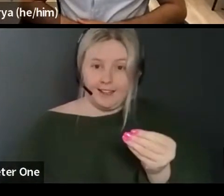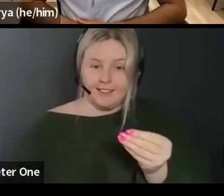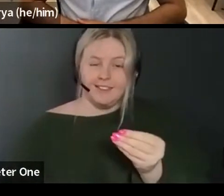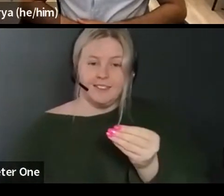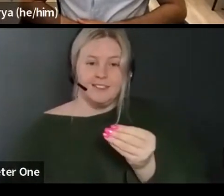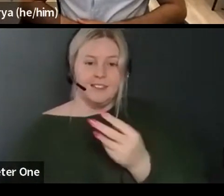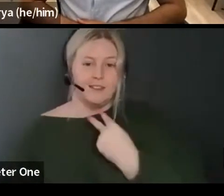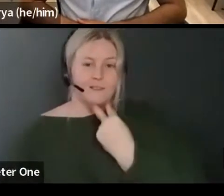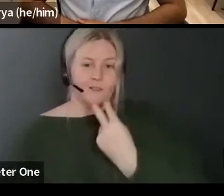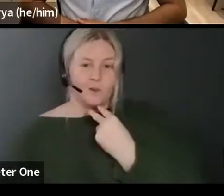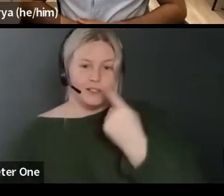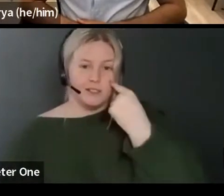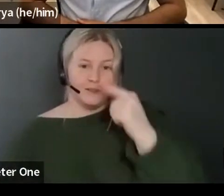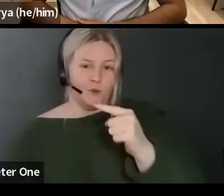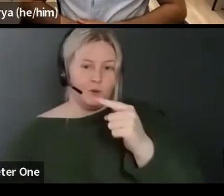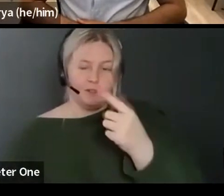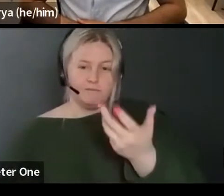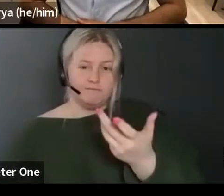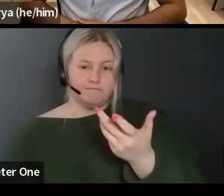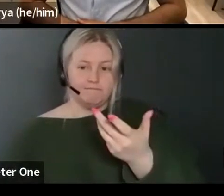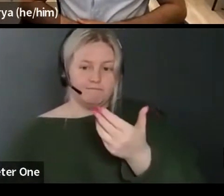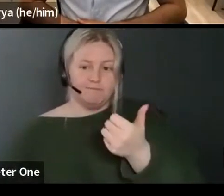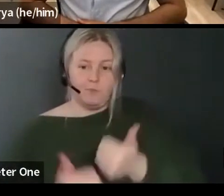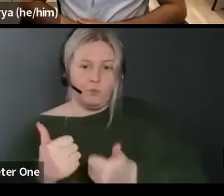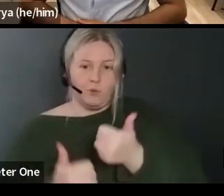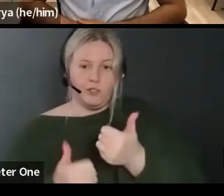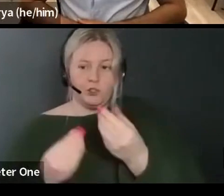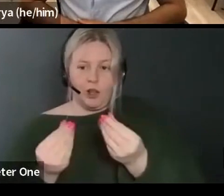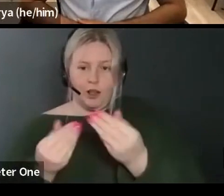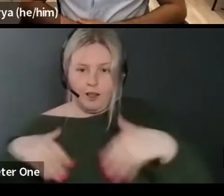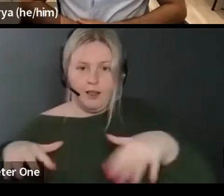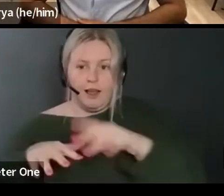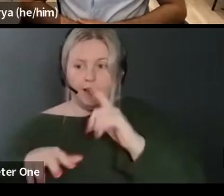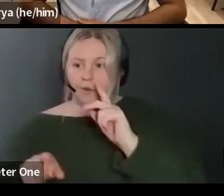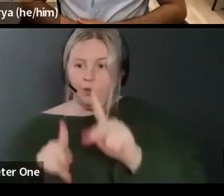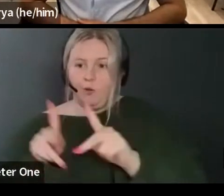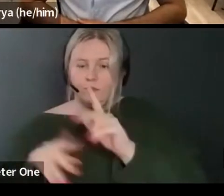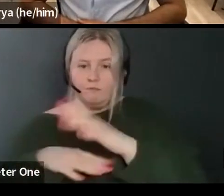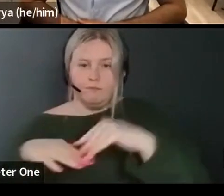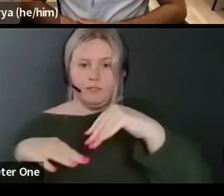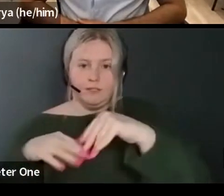voices of whomever's lands that you're currently on,